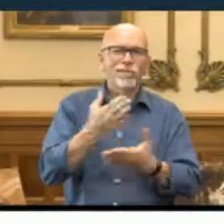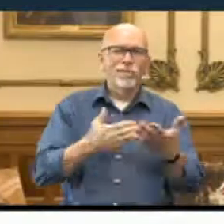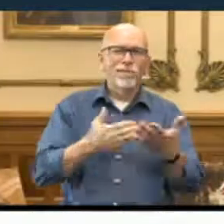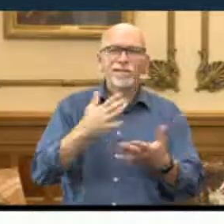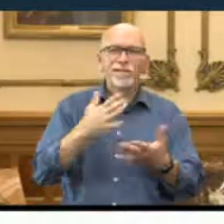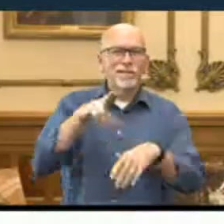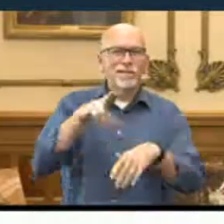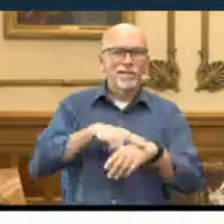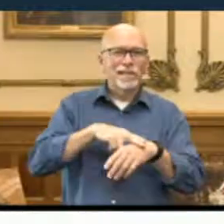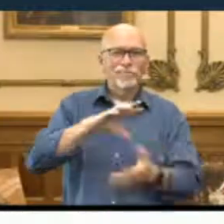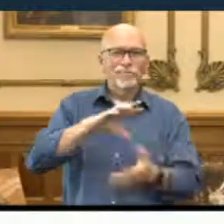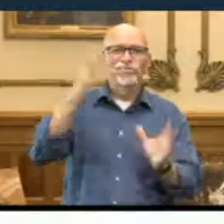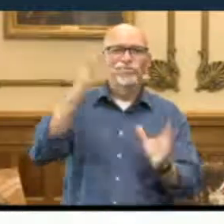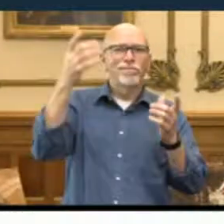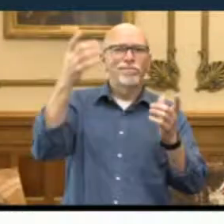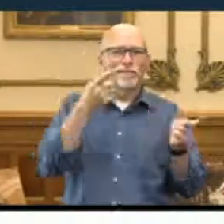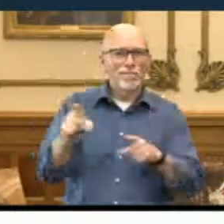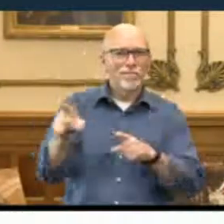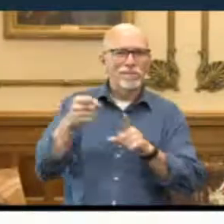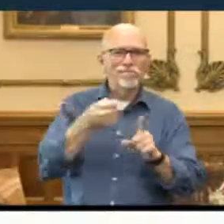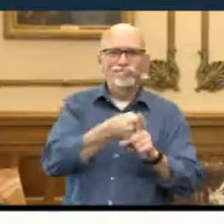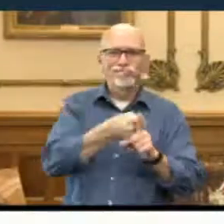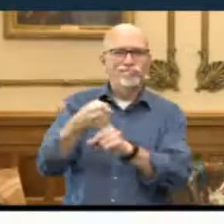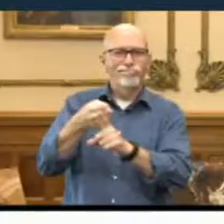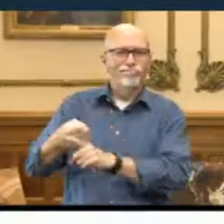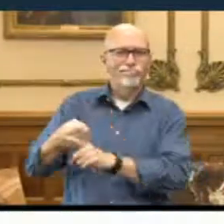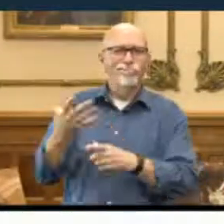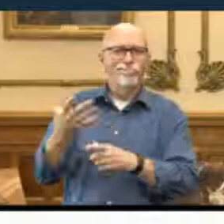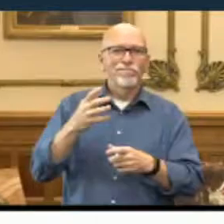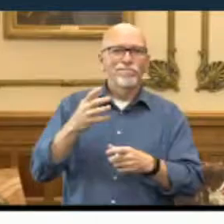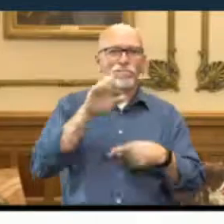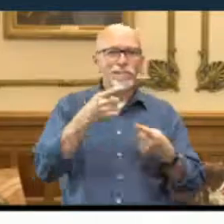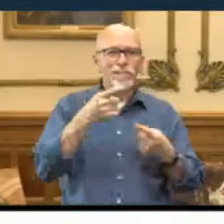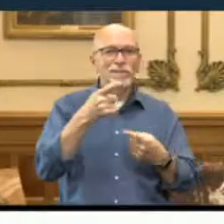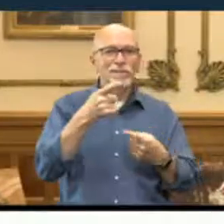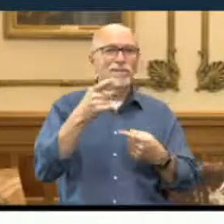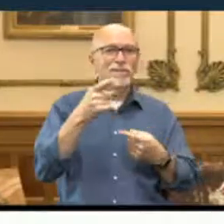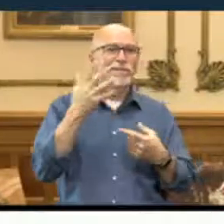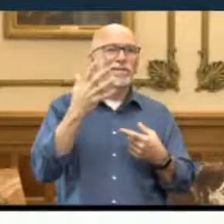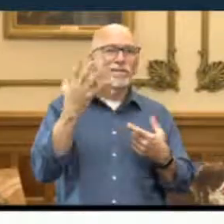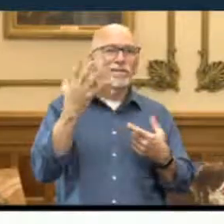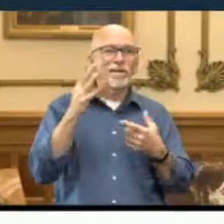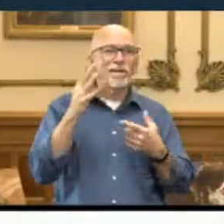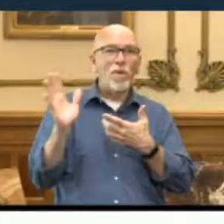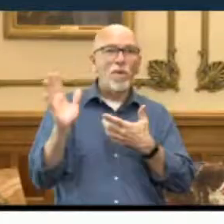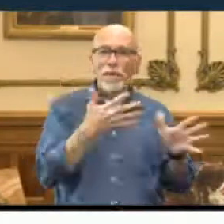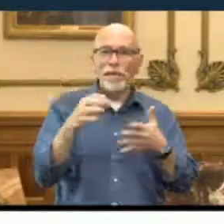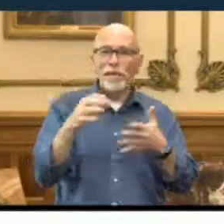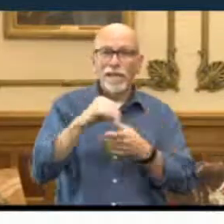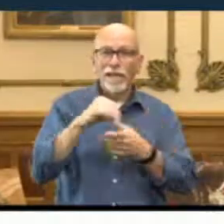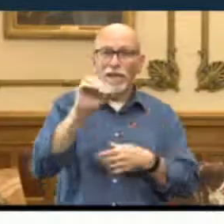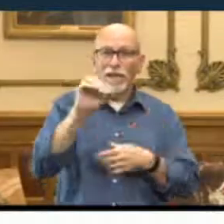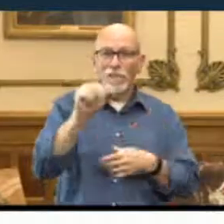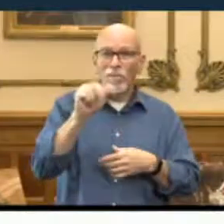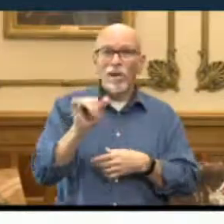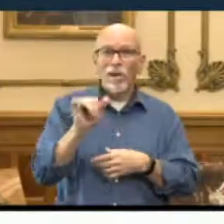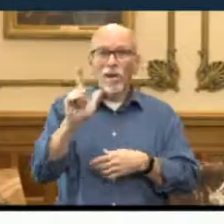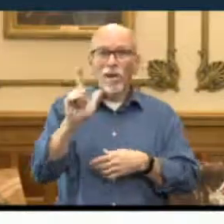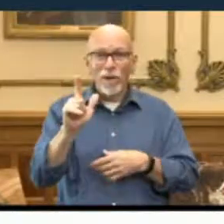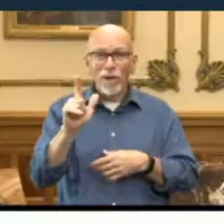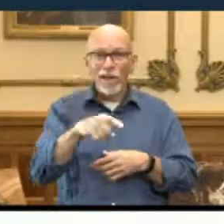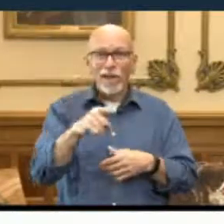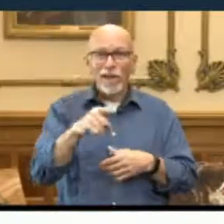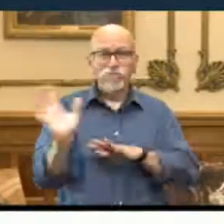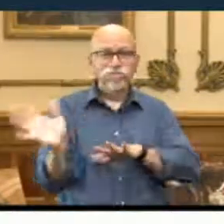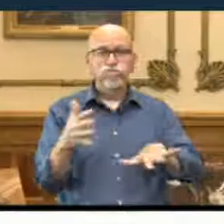natural disasters have brought with them. We're talking about the windstorms in Iowa and Illinois. We're talking